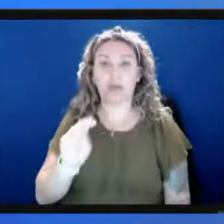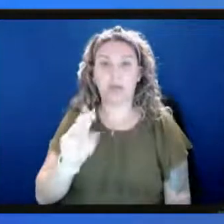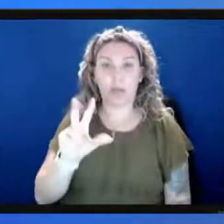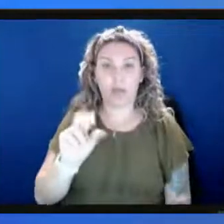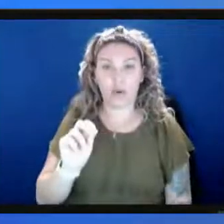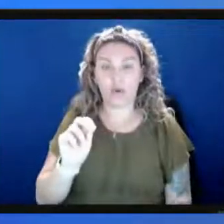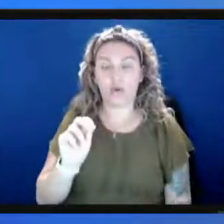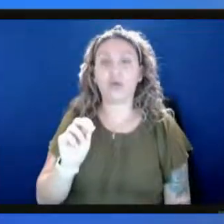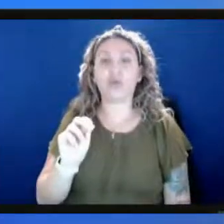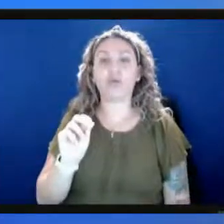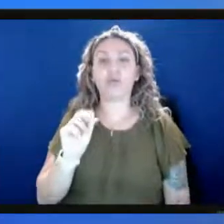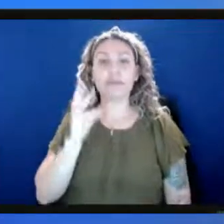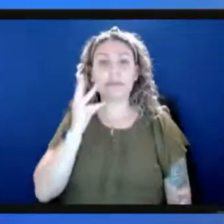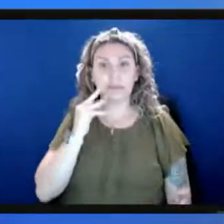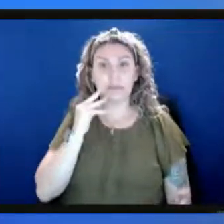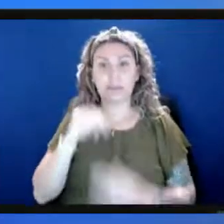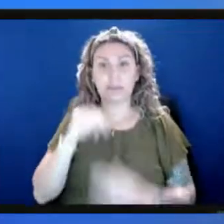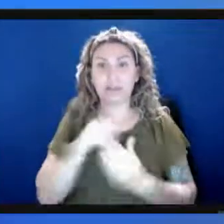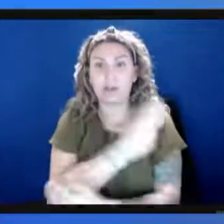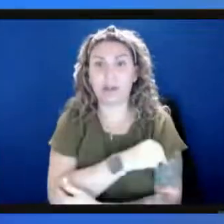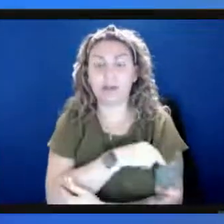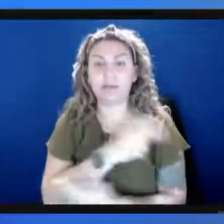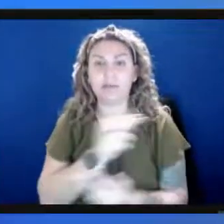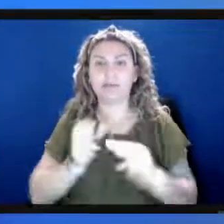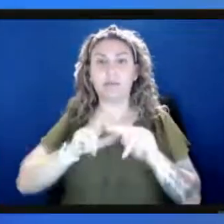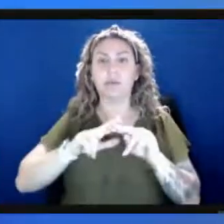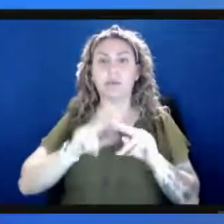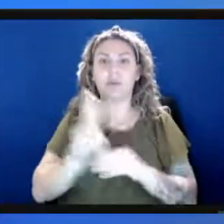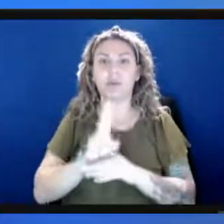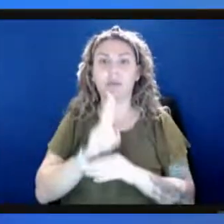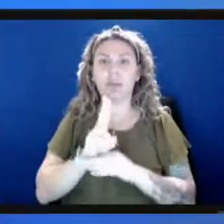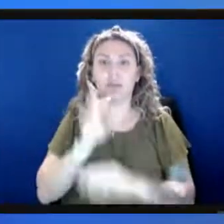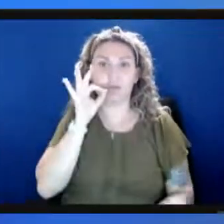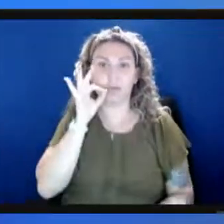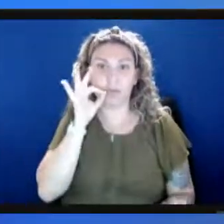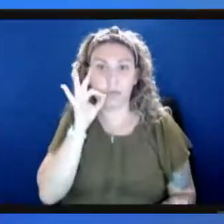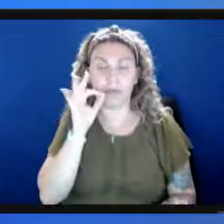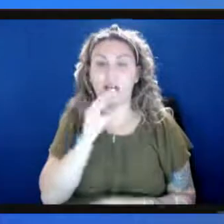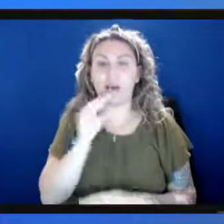in the hospital, seeing a significant increase in use of marijuana and really high